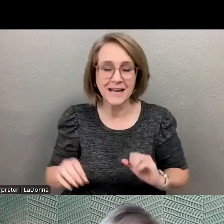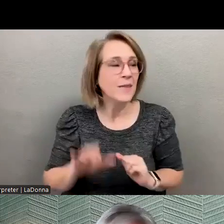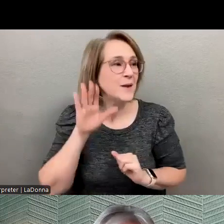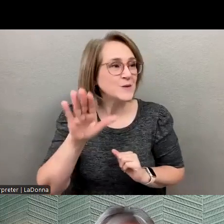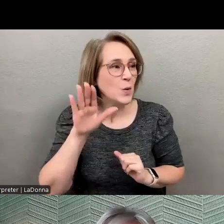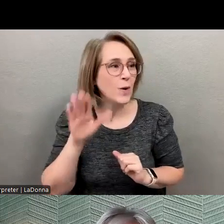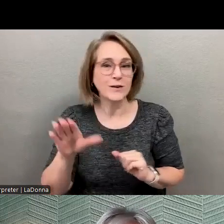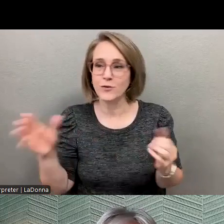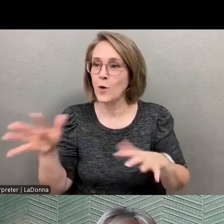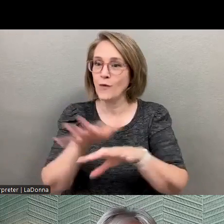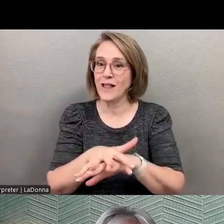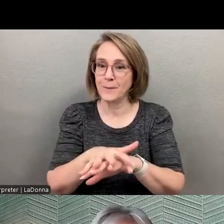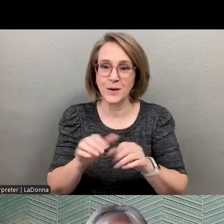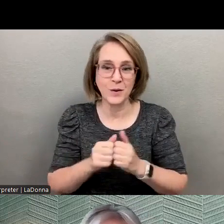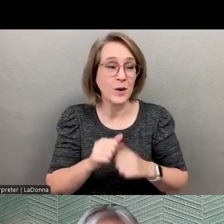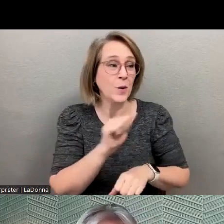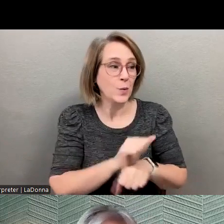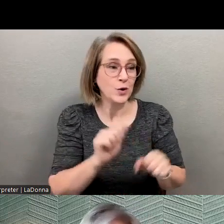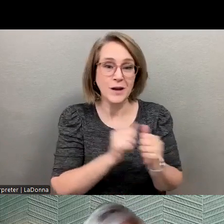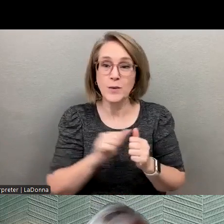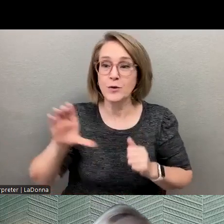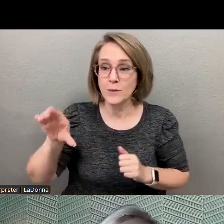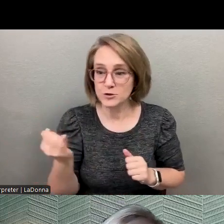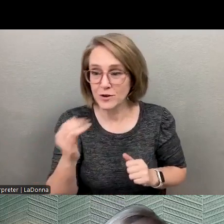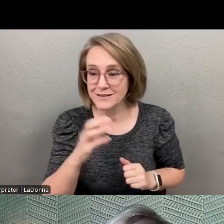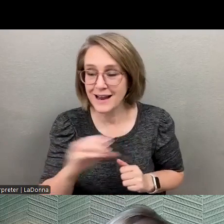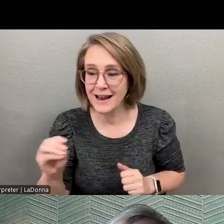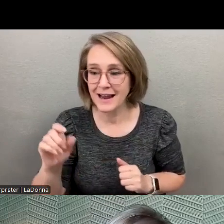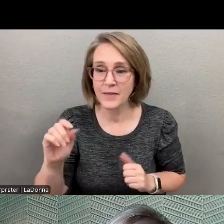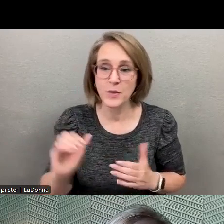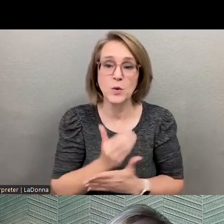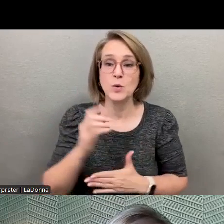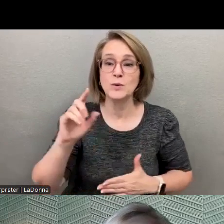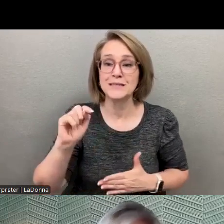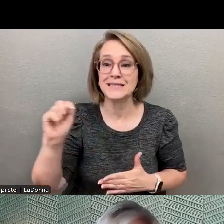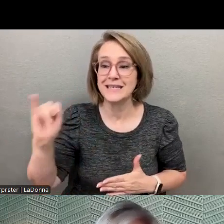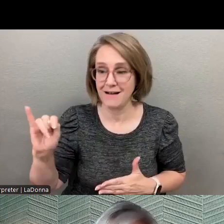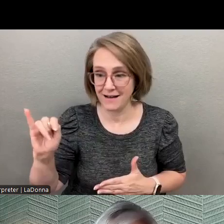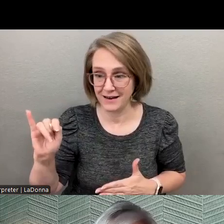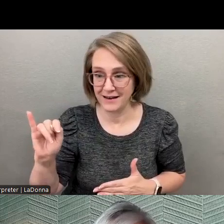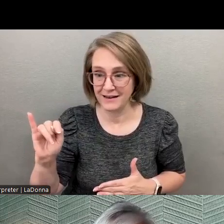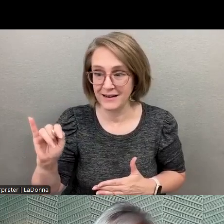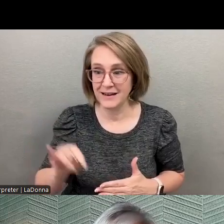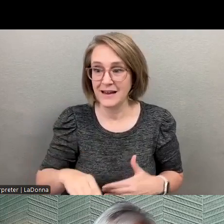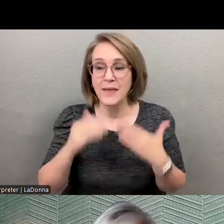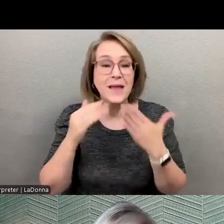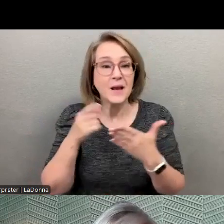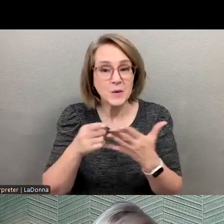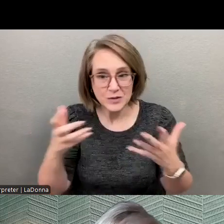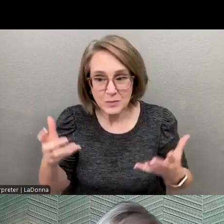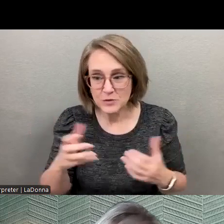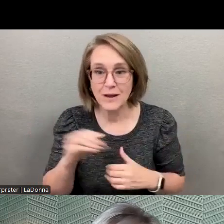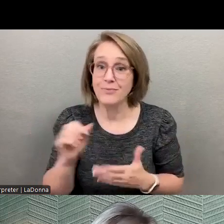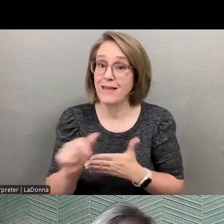crossroads here with working with criminal justice and the new TTI that is coming out. So thank you so much. And